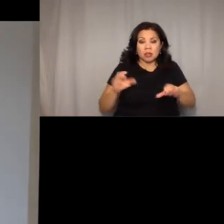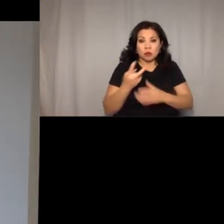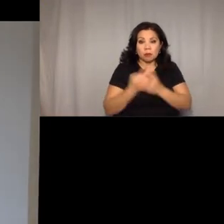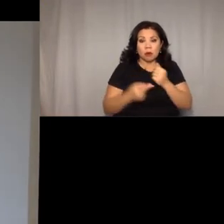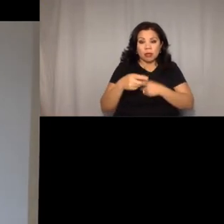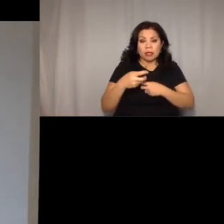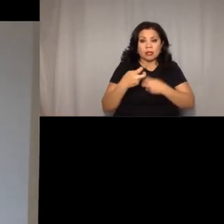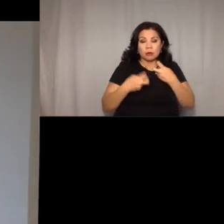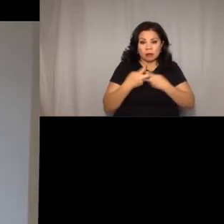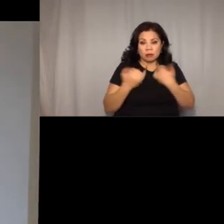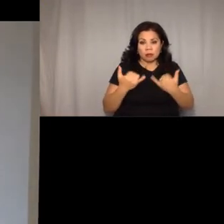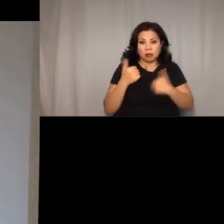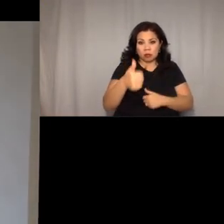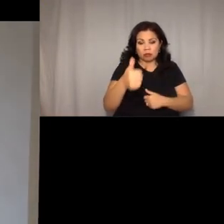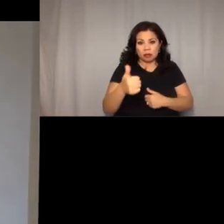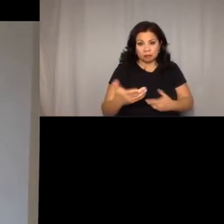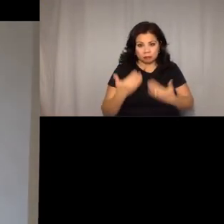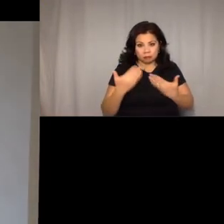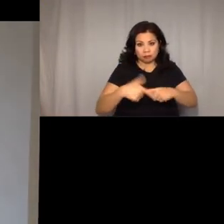these. Go ahead.